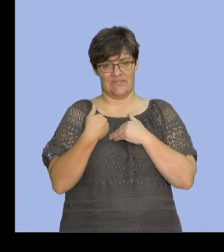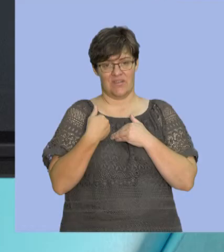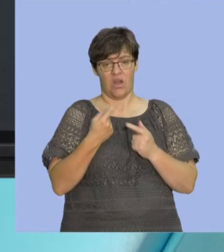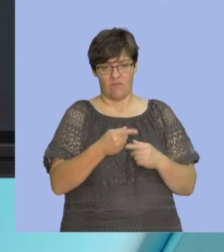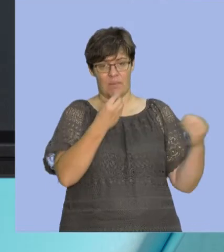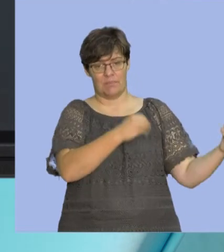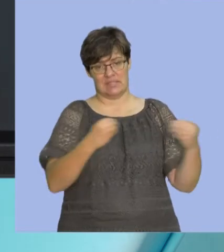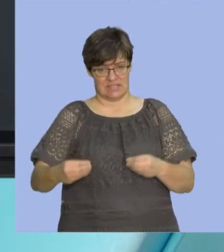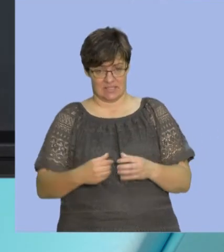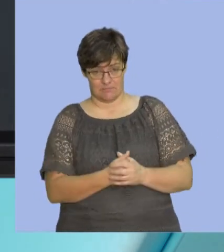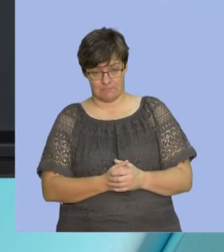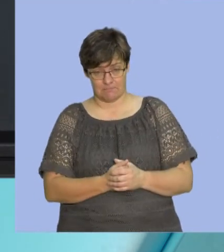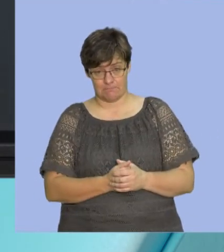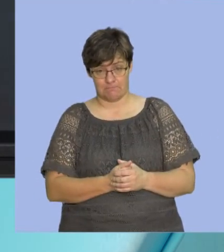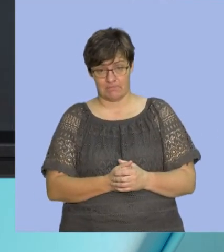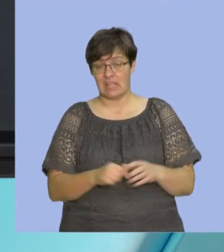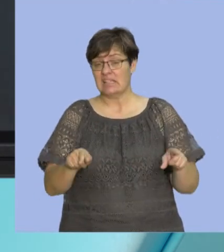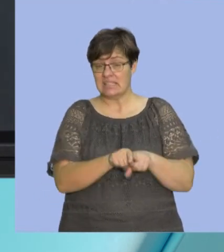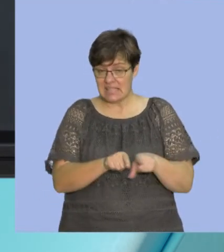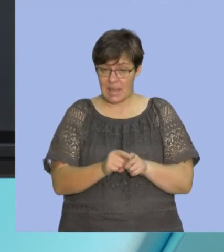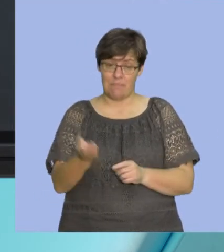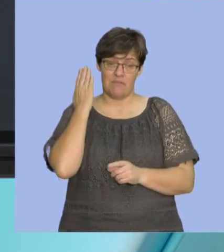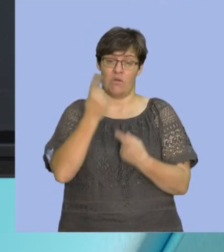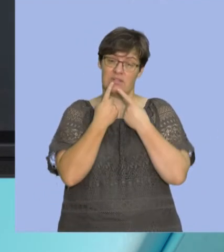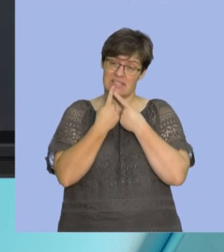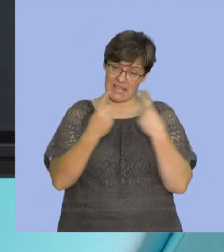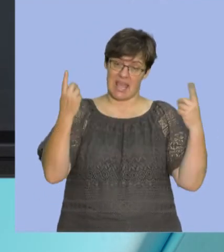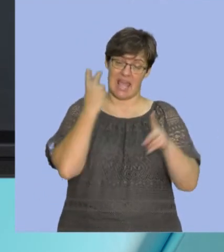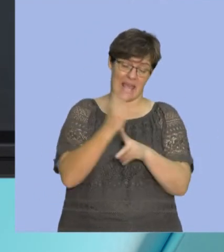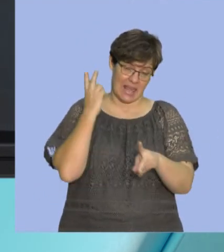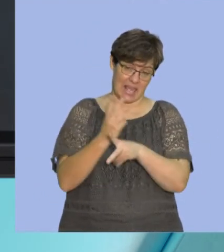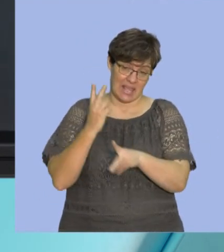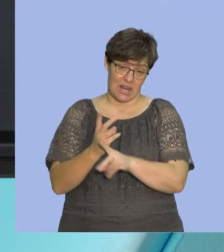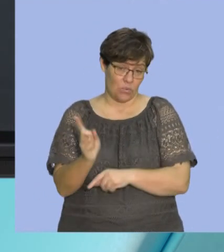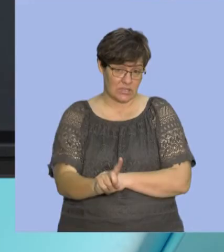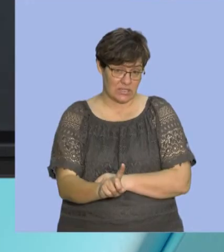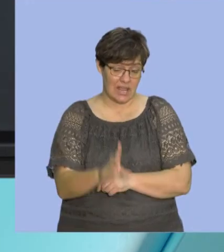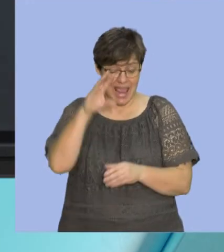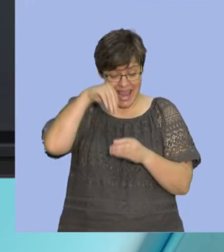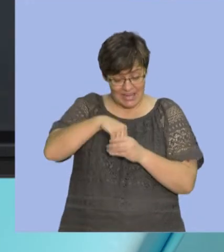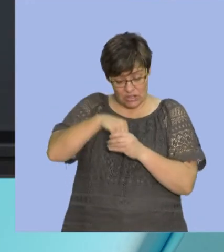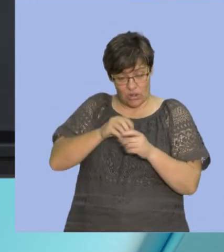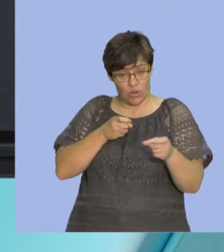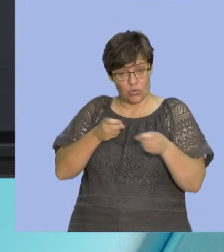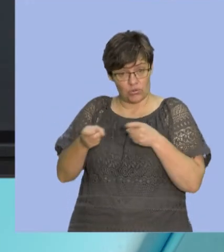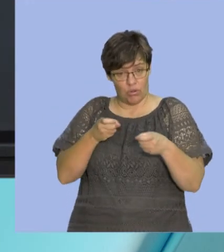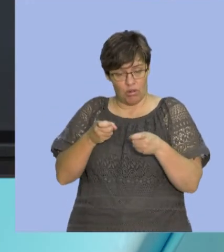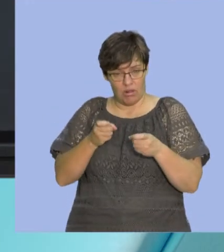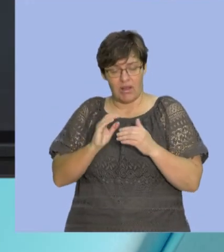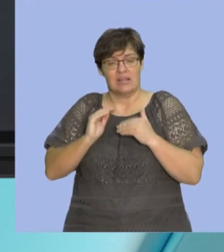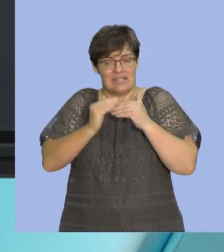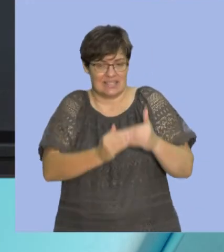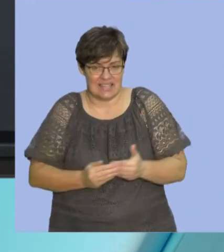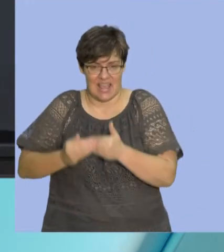interest of the business. And like we've said over and over and over again, internal control is to